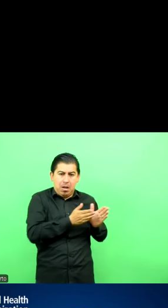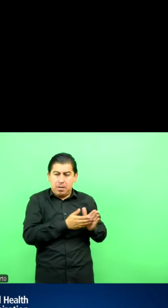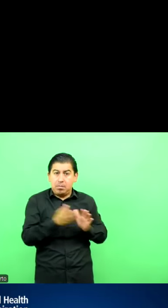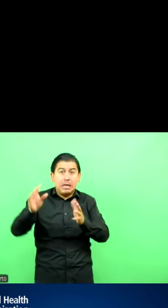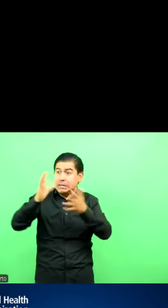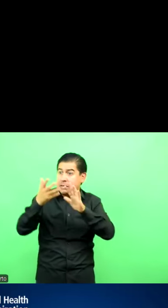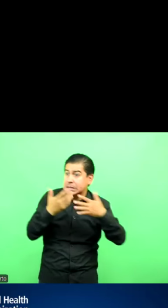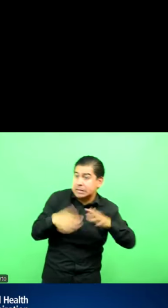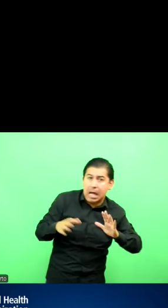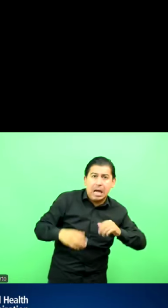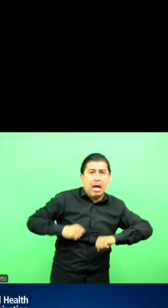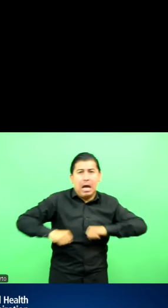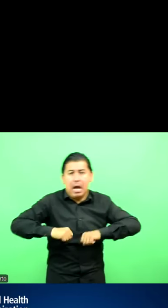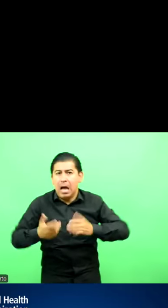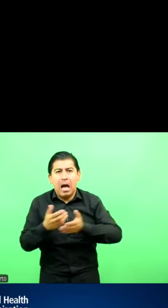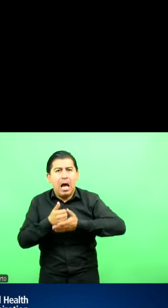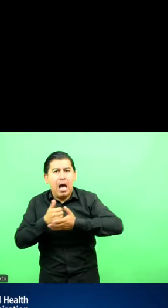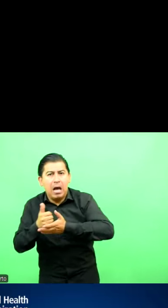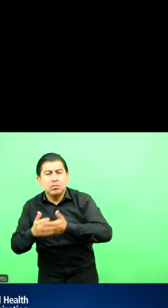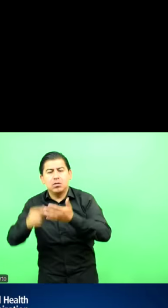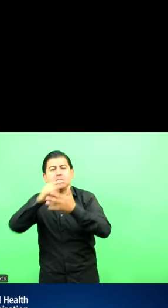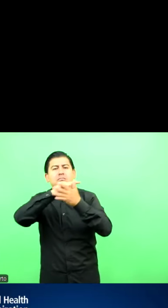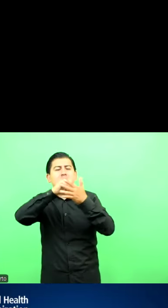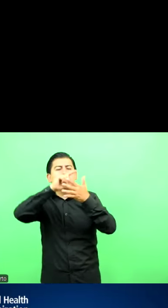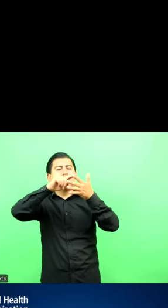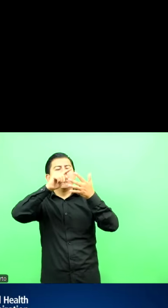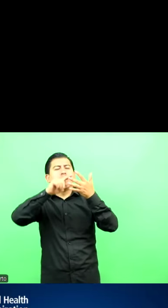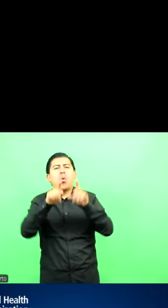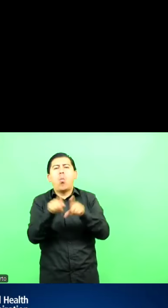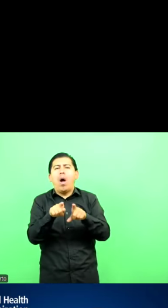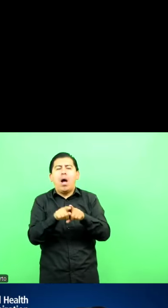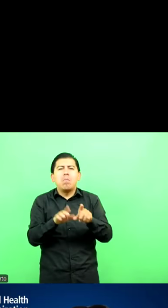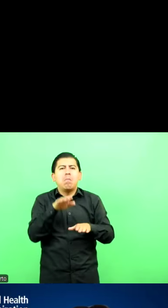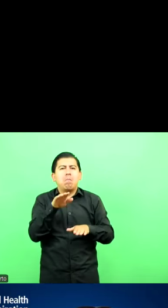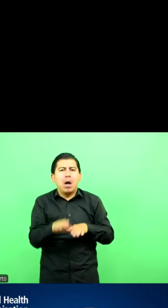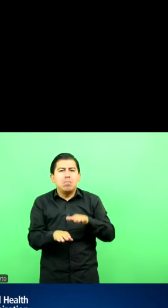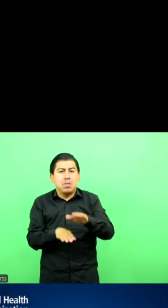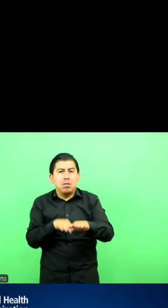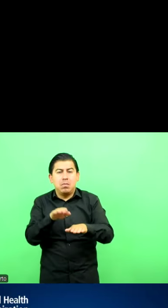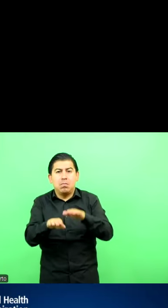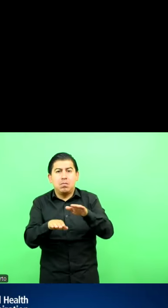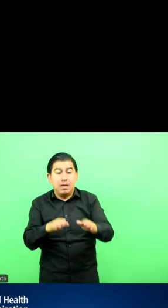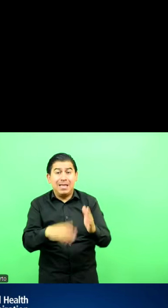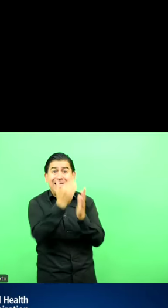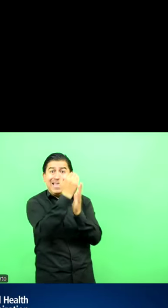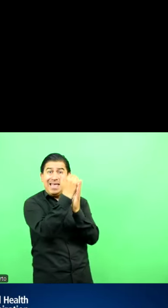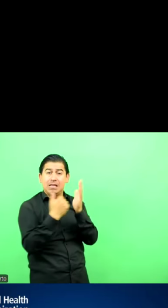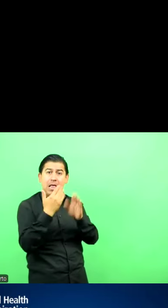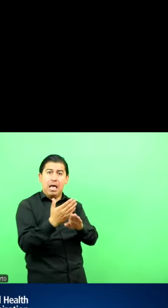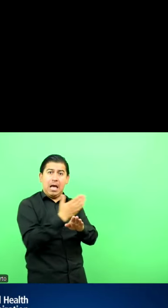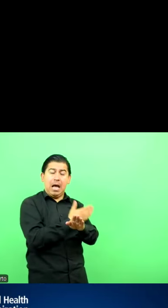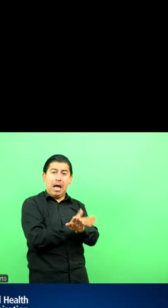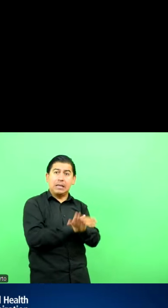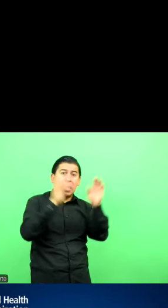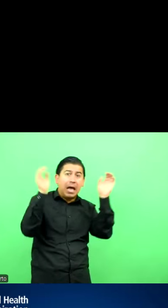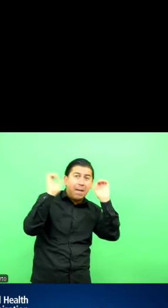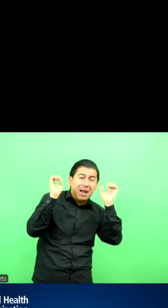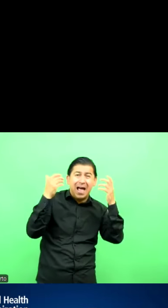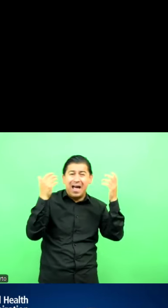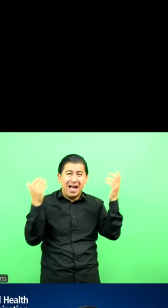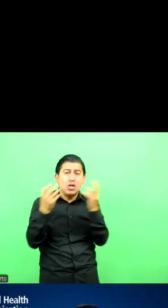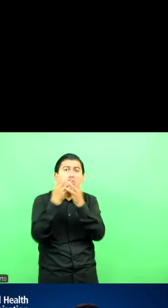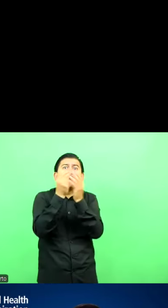management, which touch base all the sectors. So addressing the vulnerabilities is responsibility of everybody.